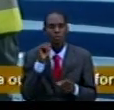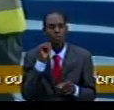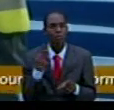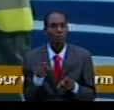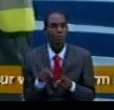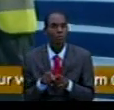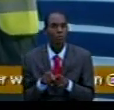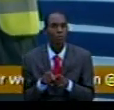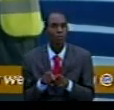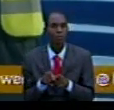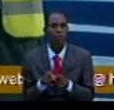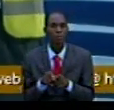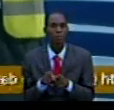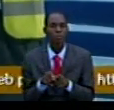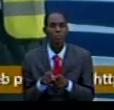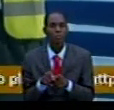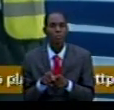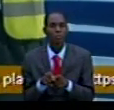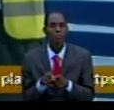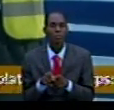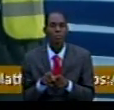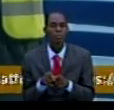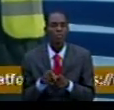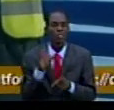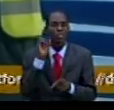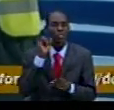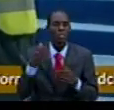Nike. She was involved in a